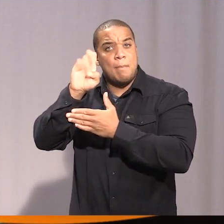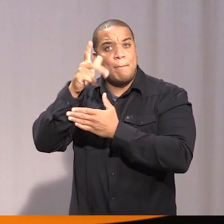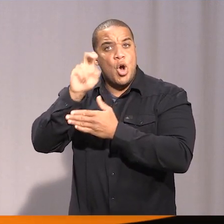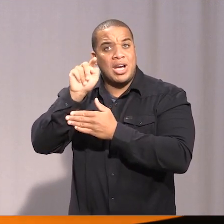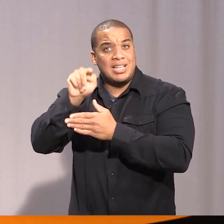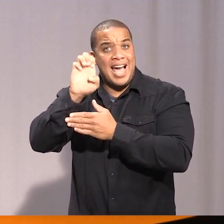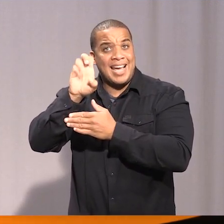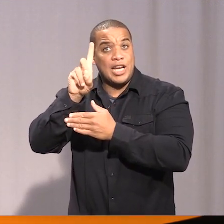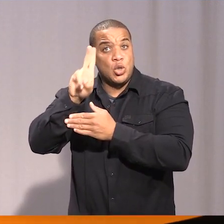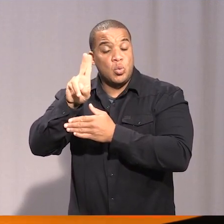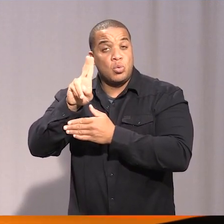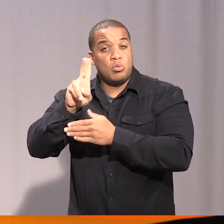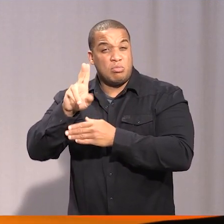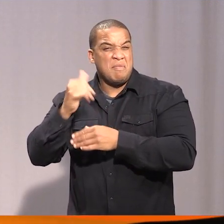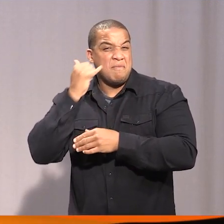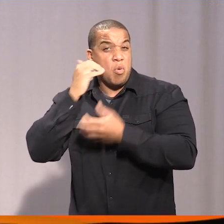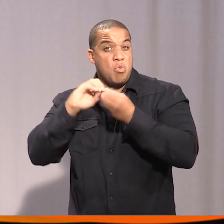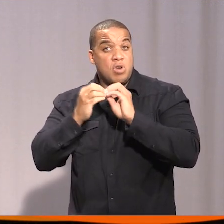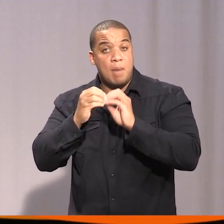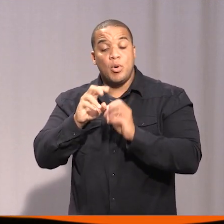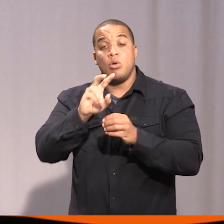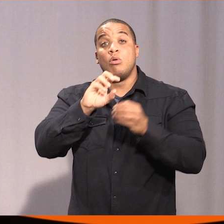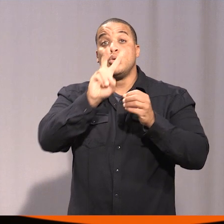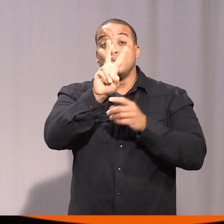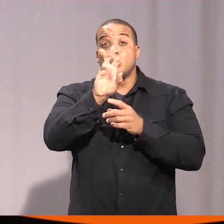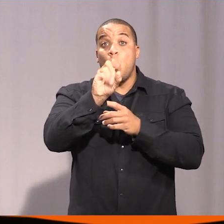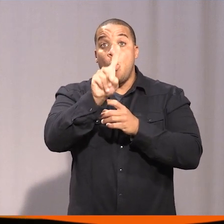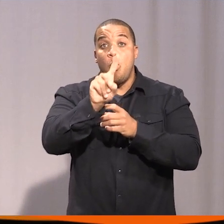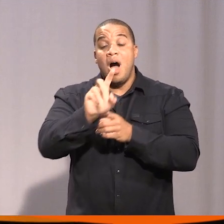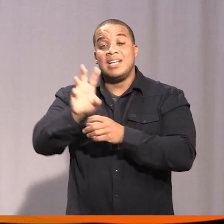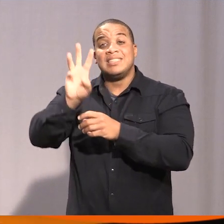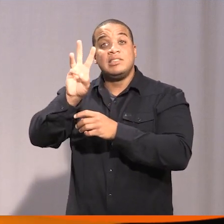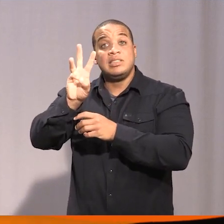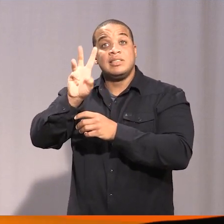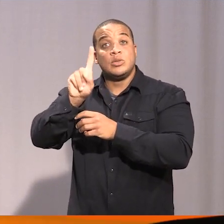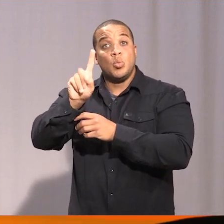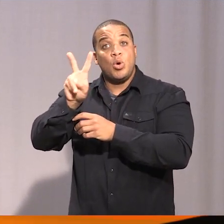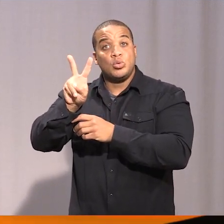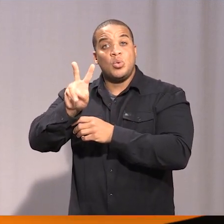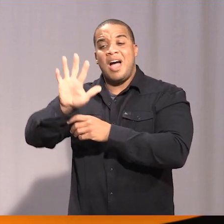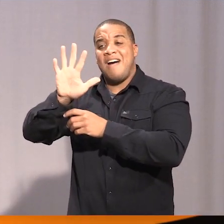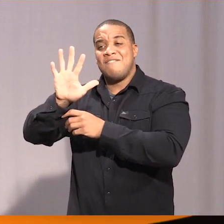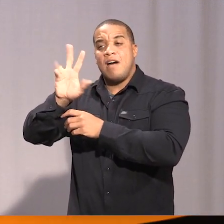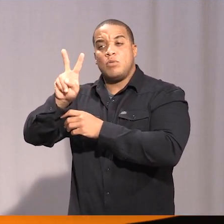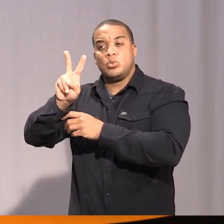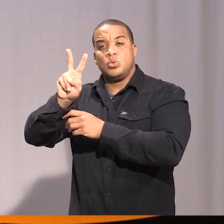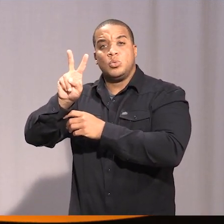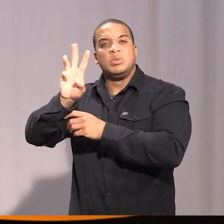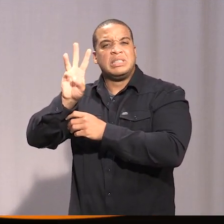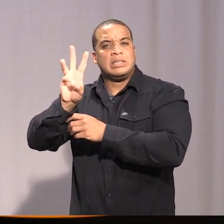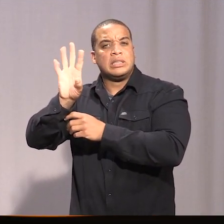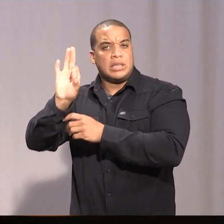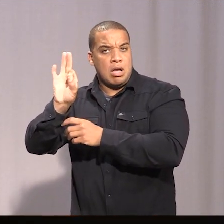ossinfo@bergen.edu, and our phone number is 201-612-5269.